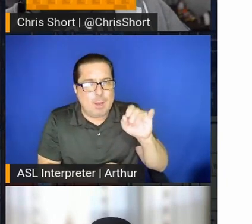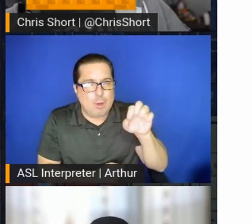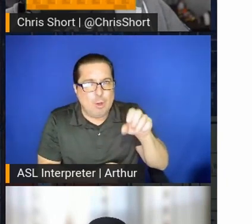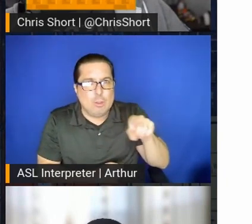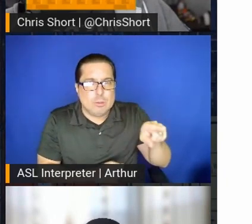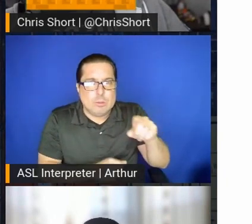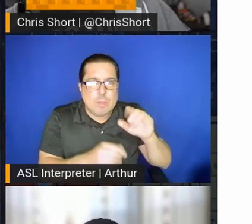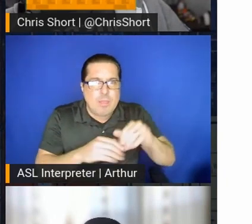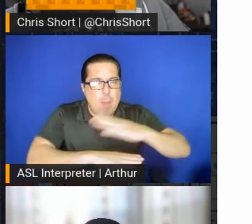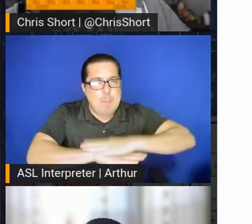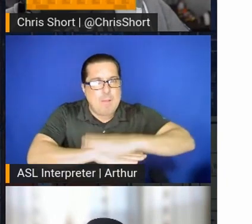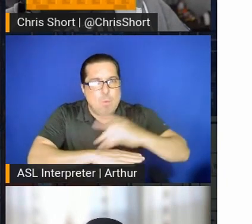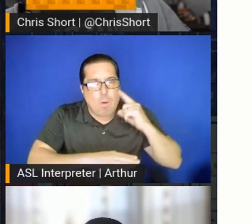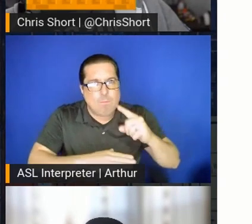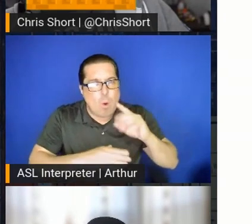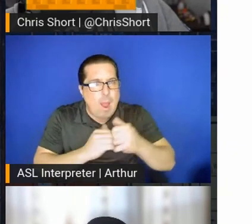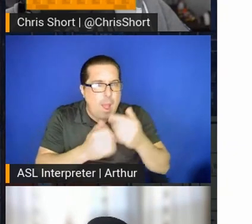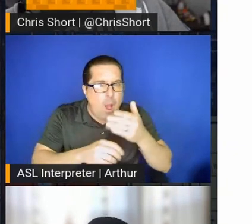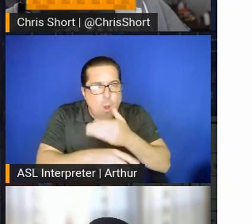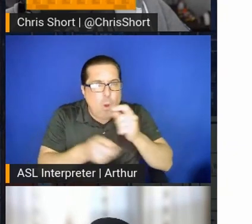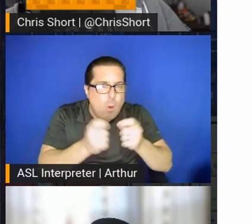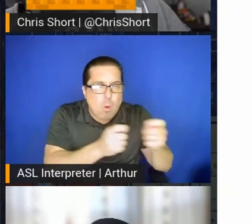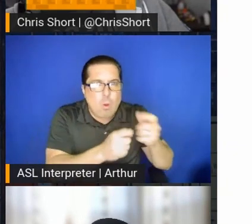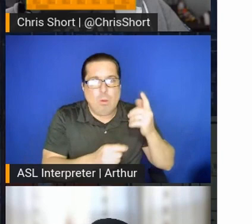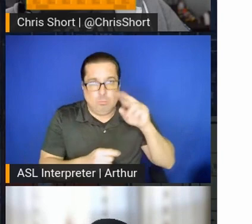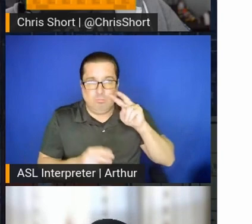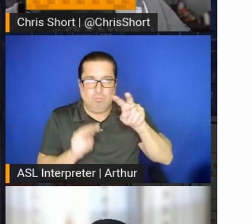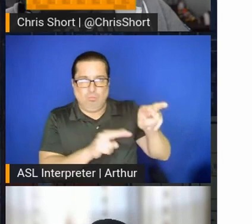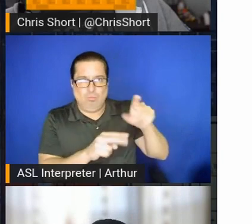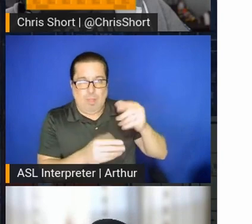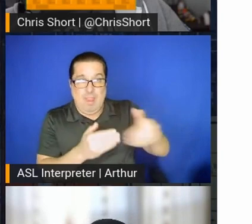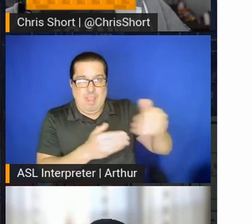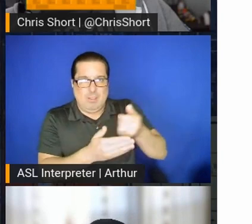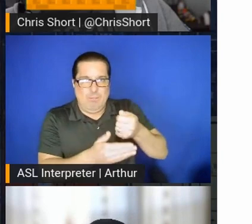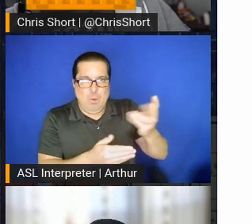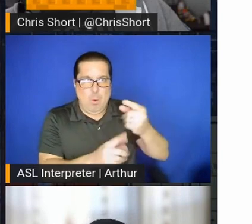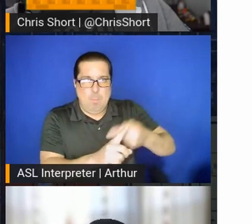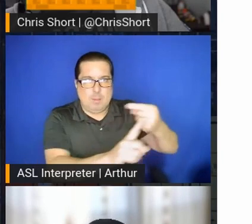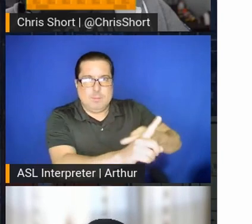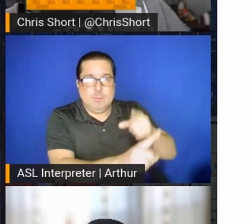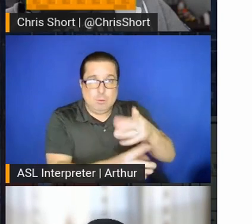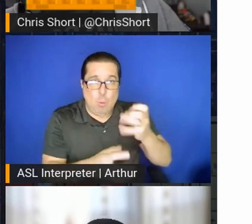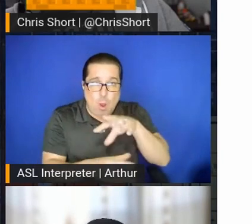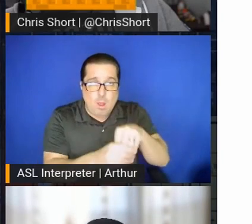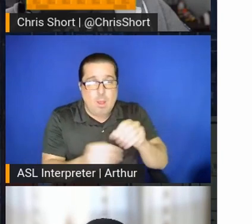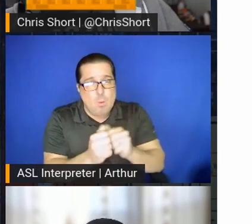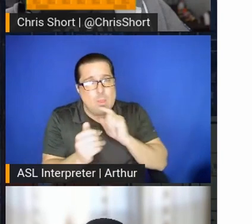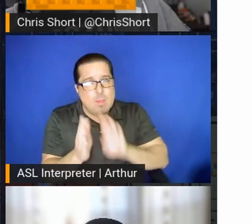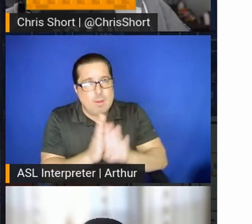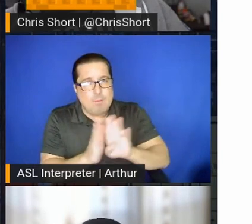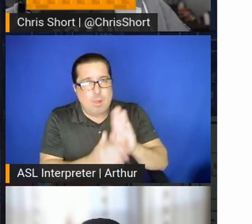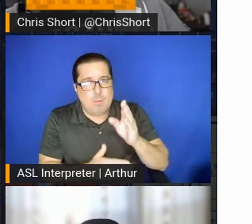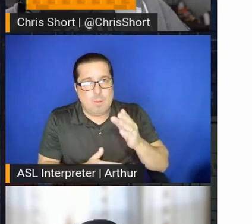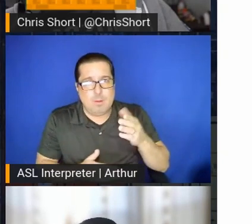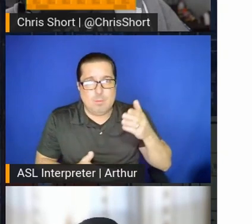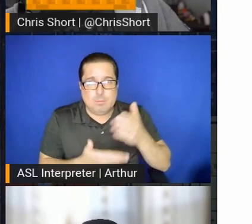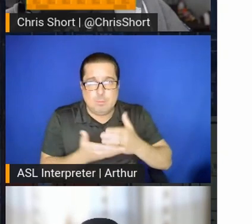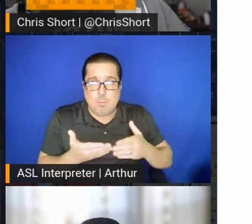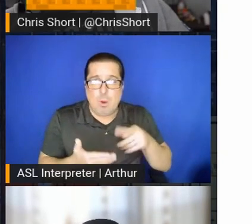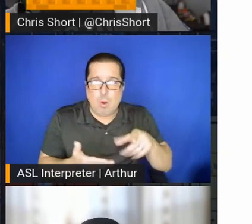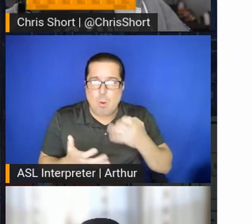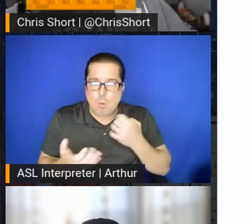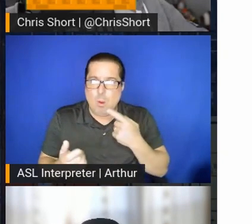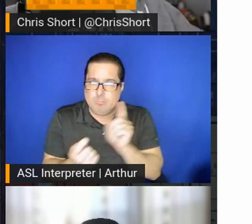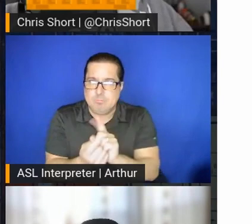few months, and folks who do want to get involved with the sort of development side. We would love to meet you, and not